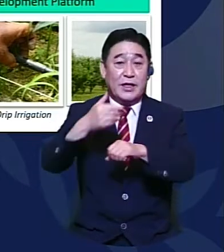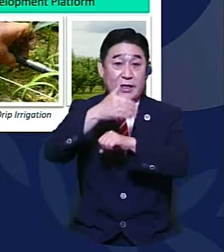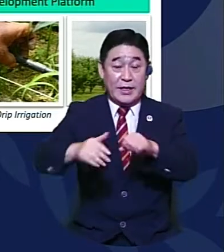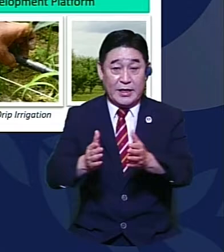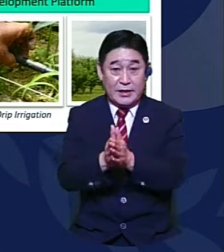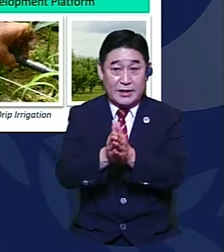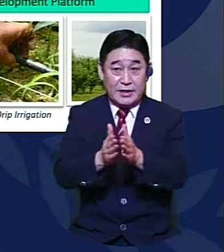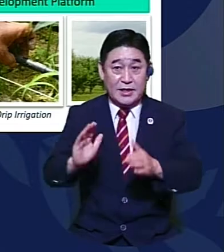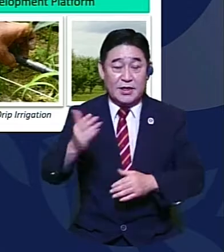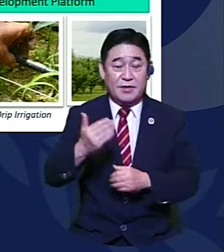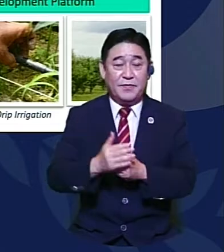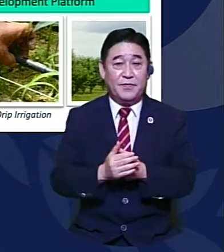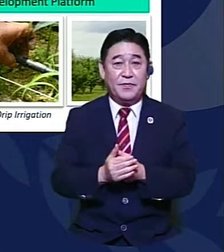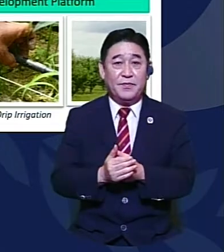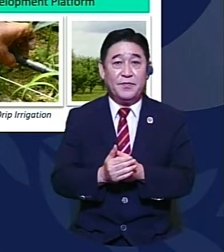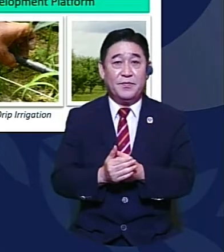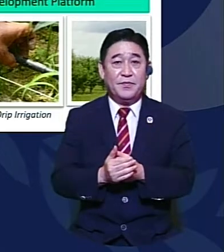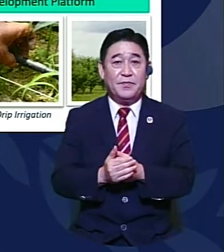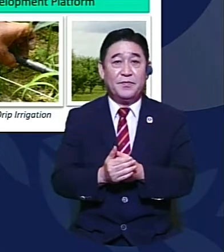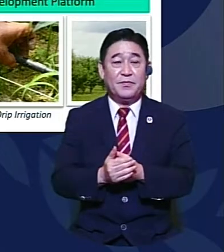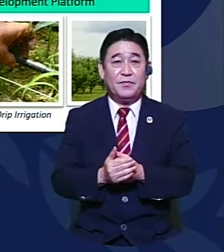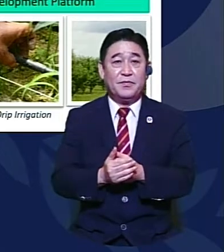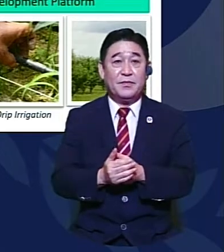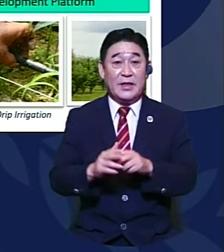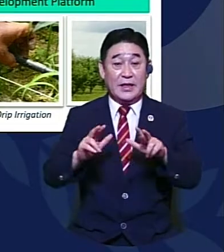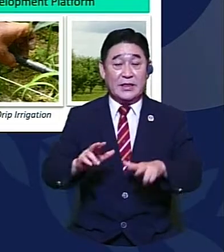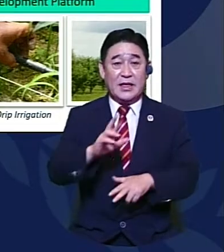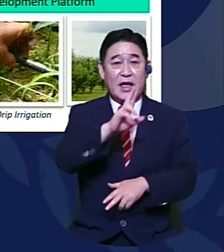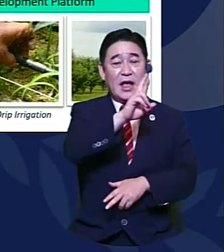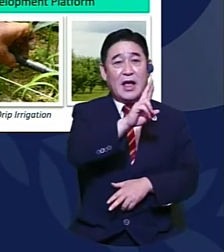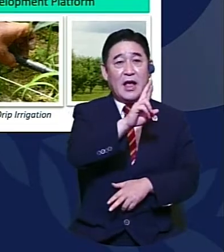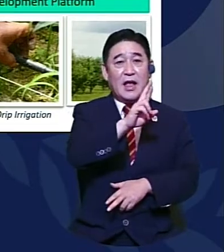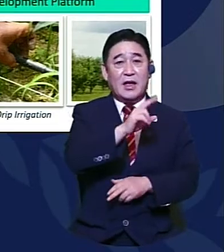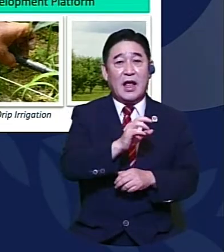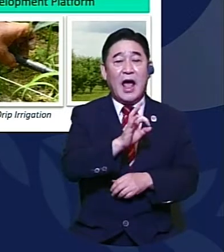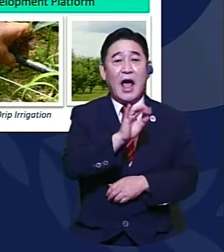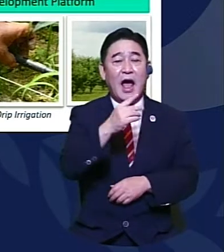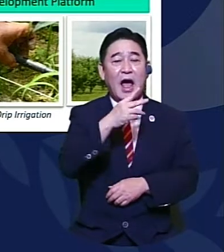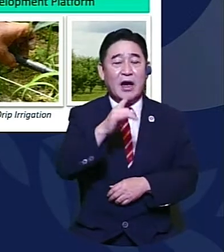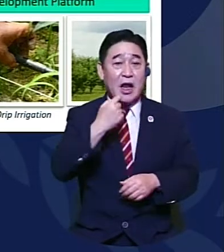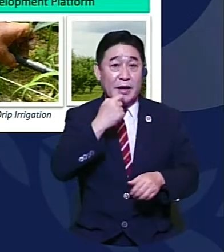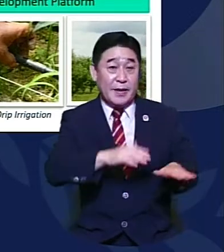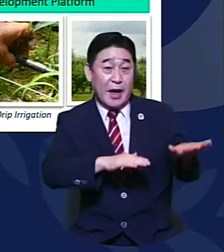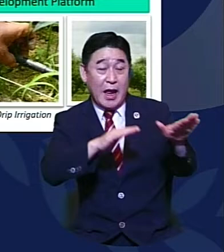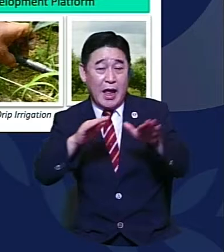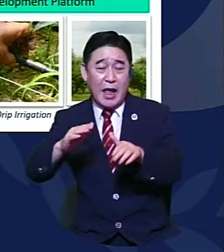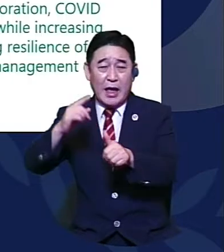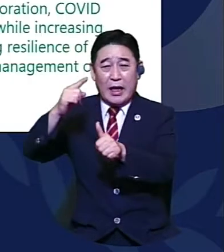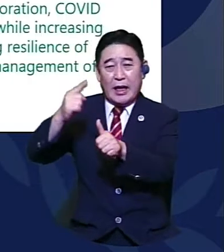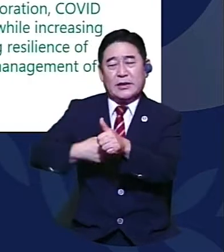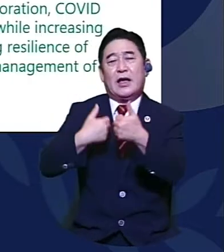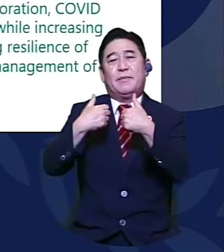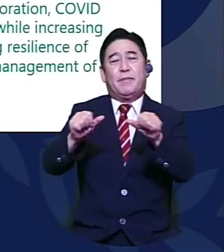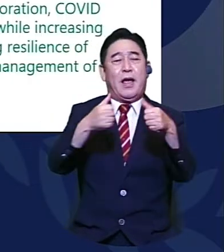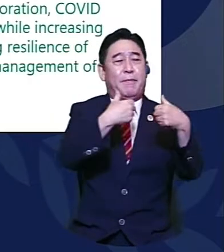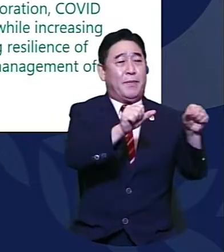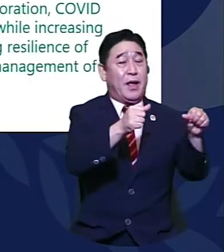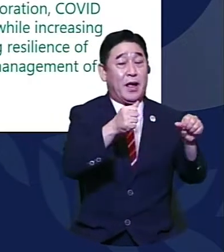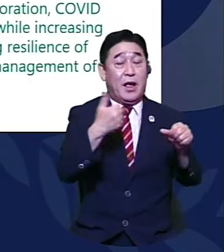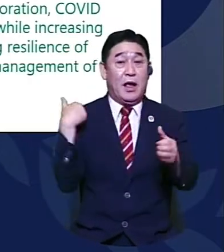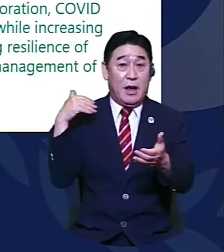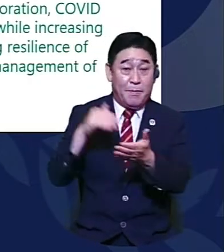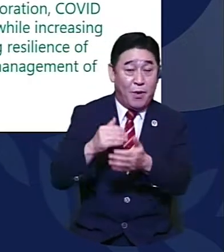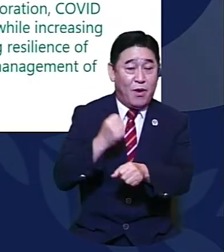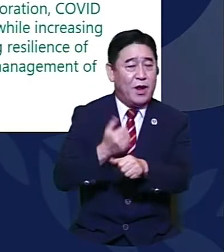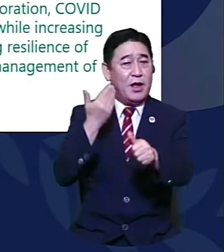way recovery of these degraded ecosystems can generate green jobs for poor people. Then